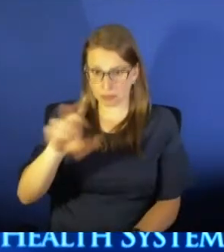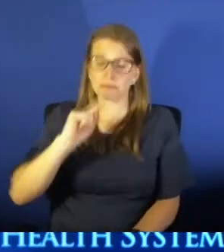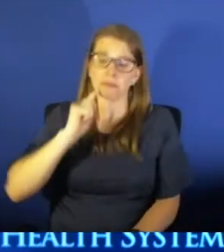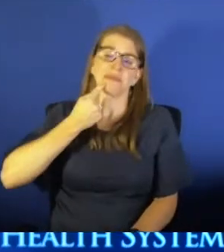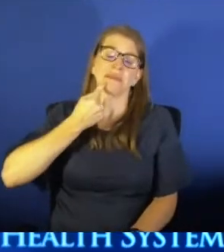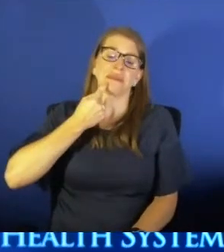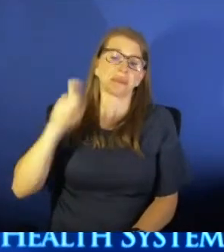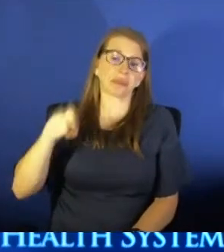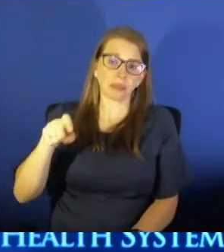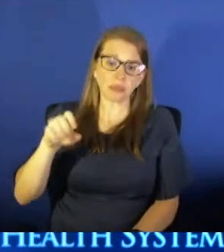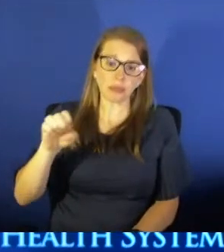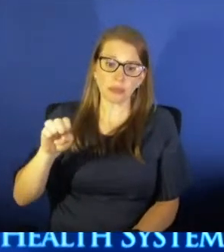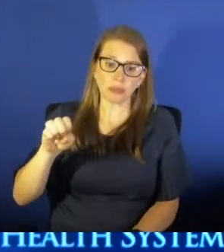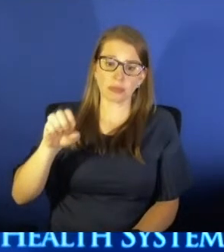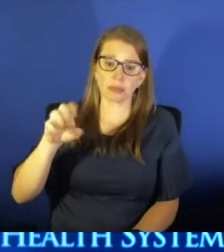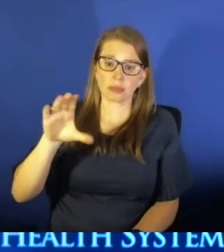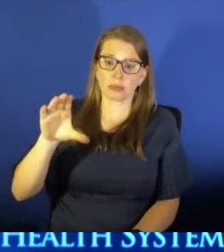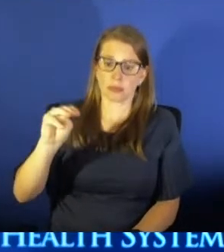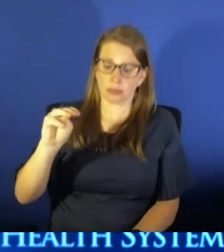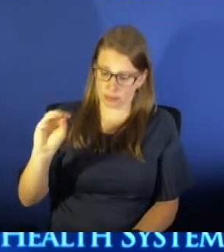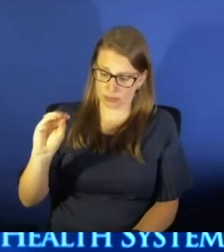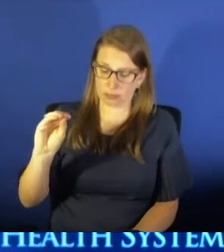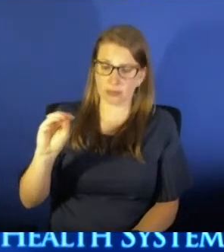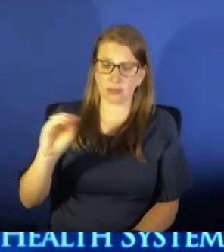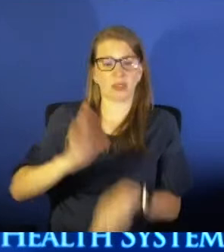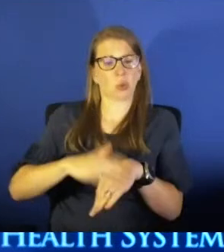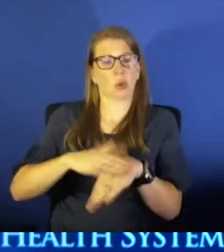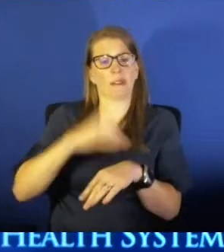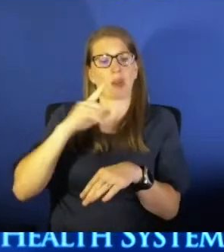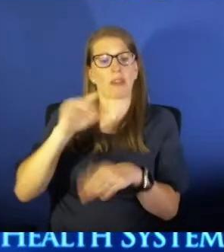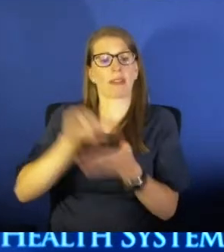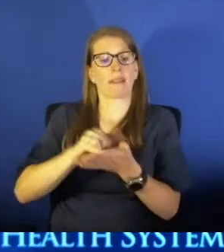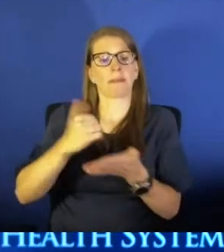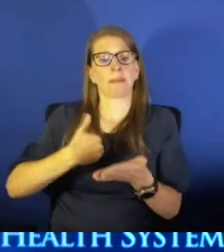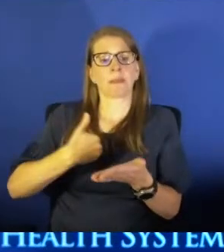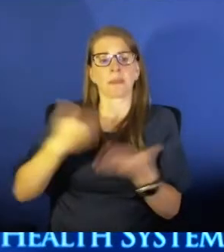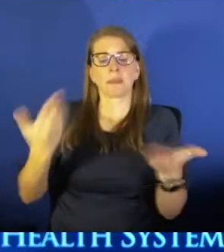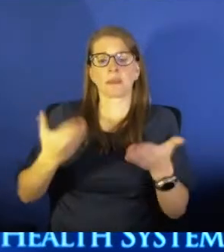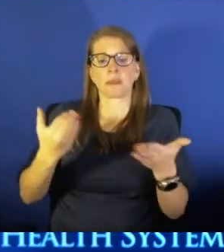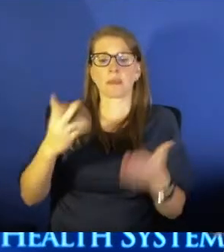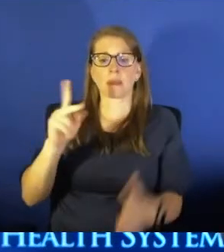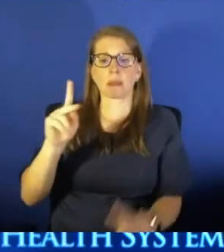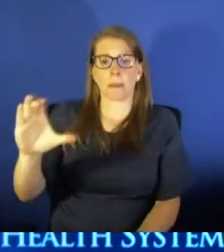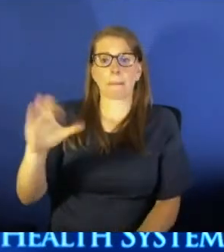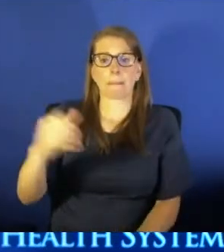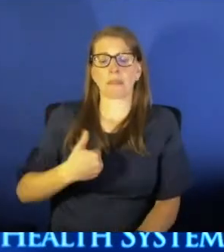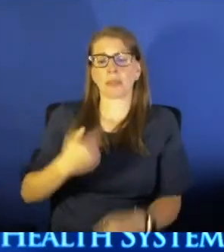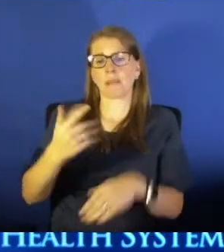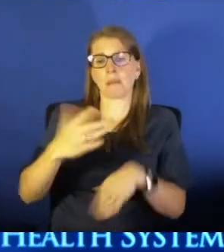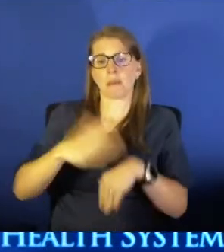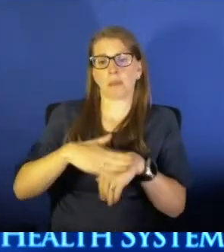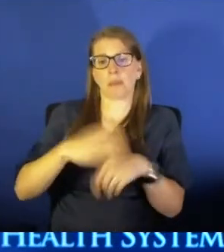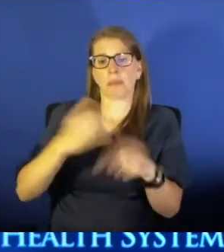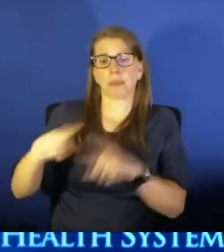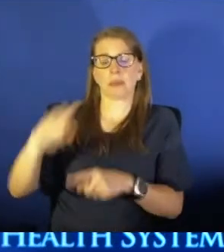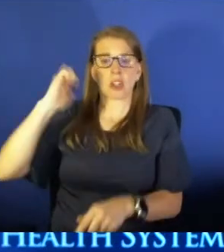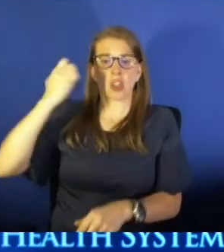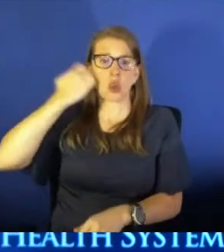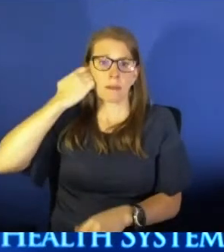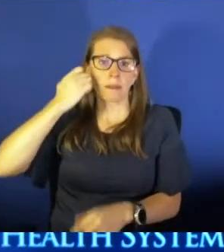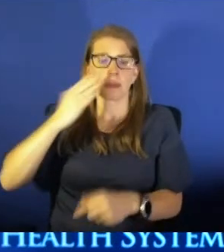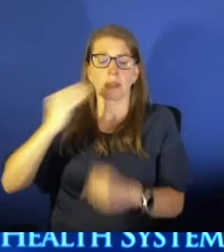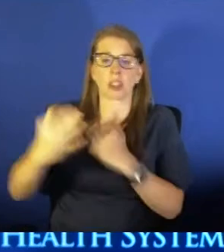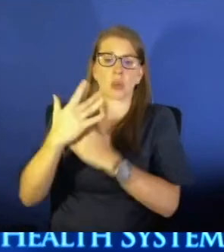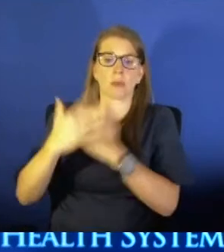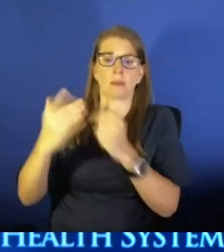ECMO, and so we had kind of a warning for that. Plus, here in Kansas City, we had a little bit of a warning of what happened in Europe and what happened on the coast before it got